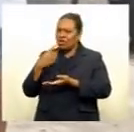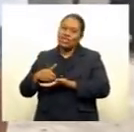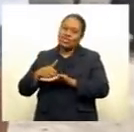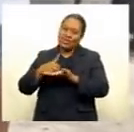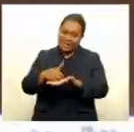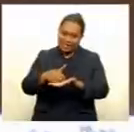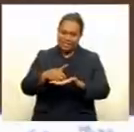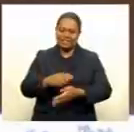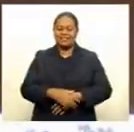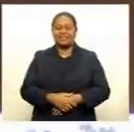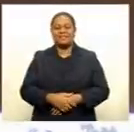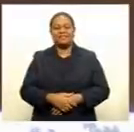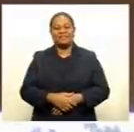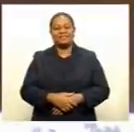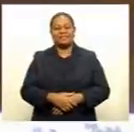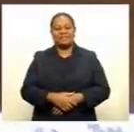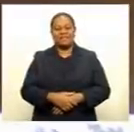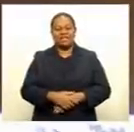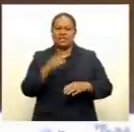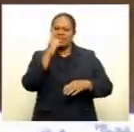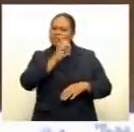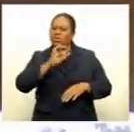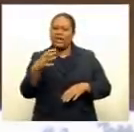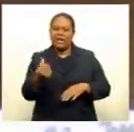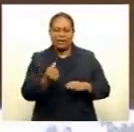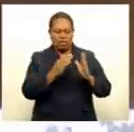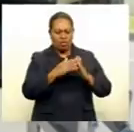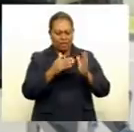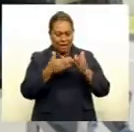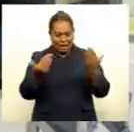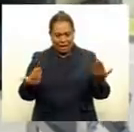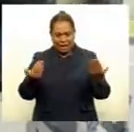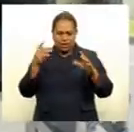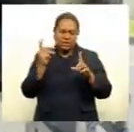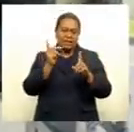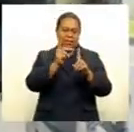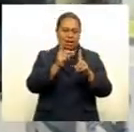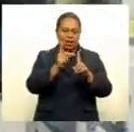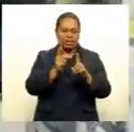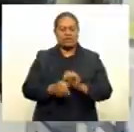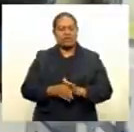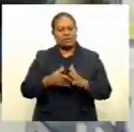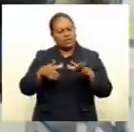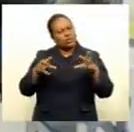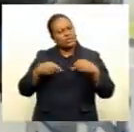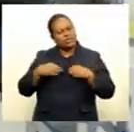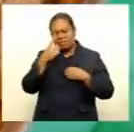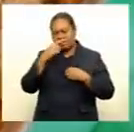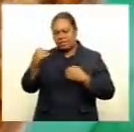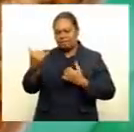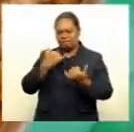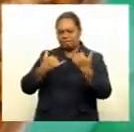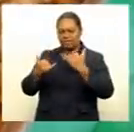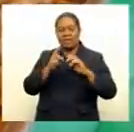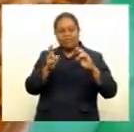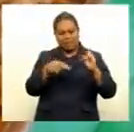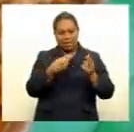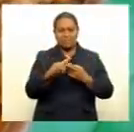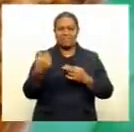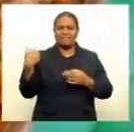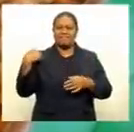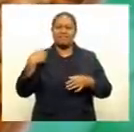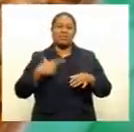donations. While the homeless remains their priority, Kamea says they've also received calls from families affected